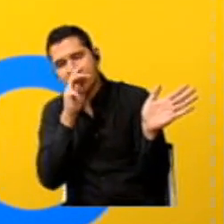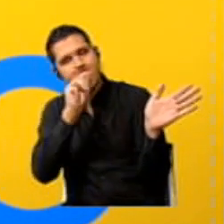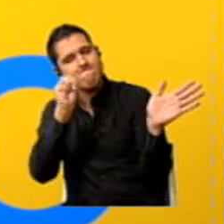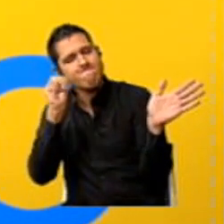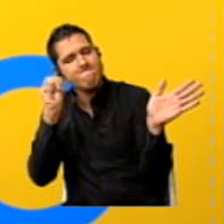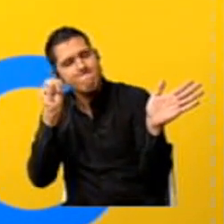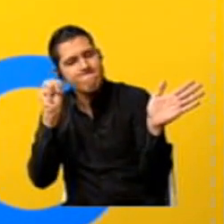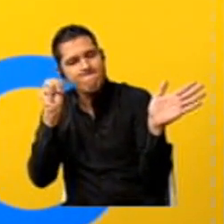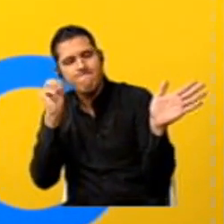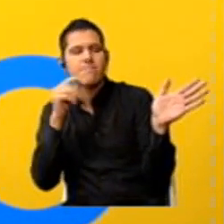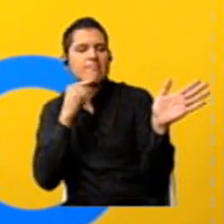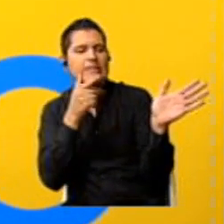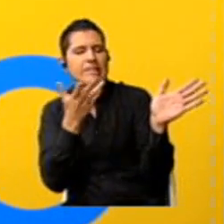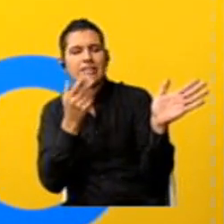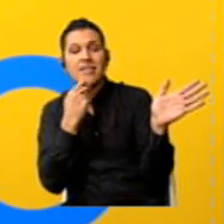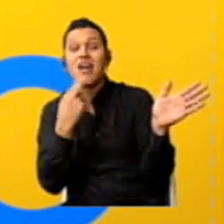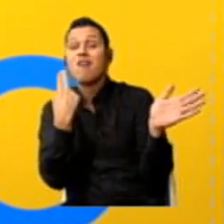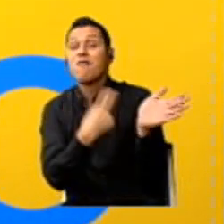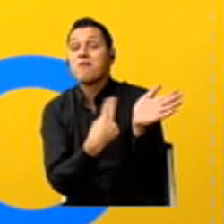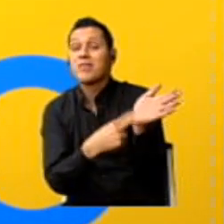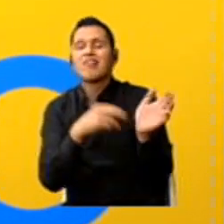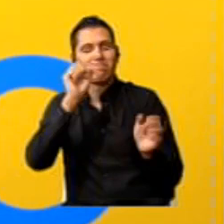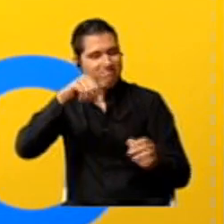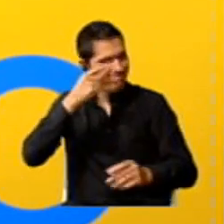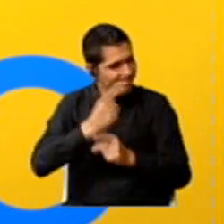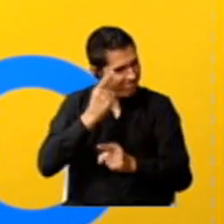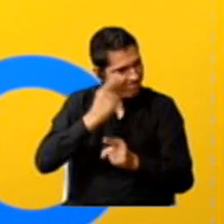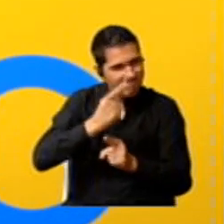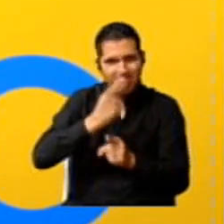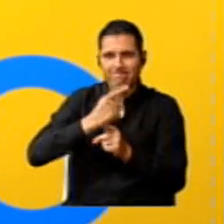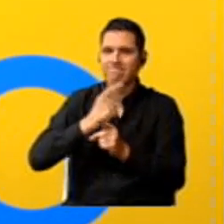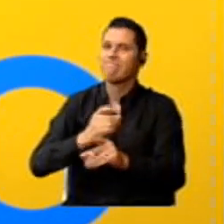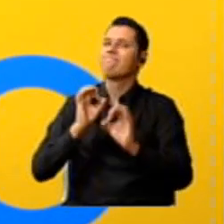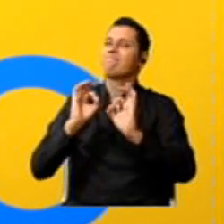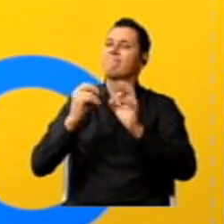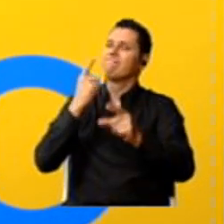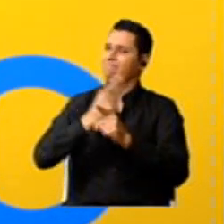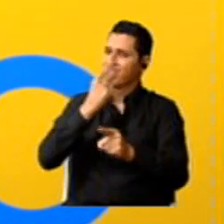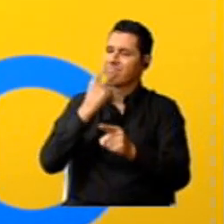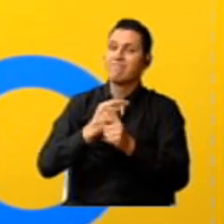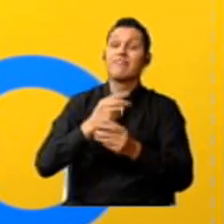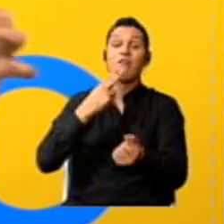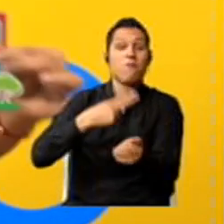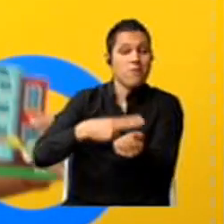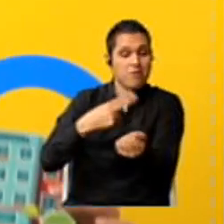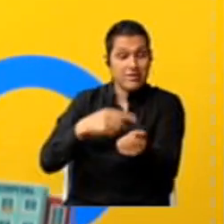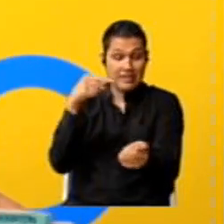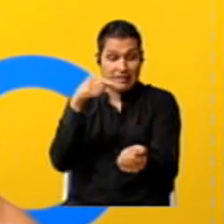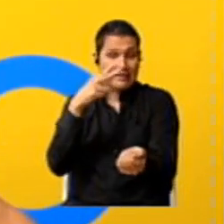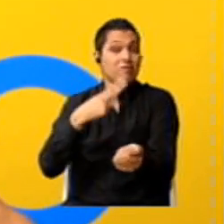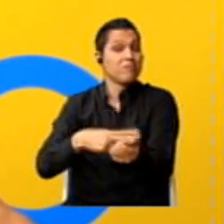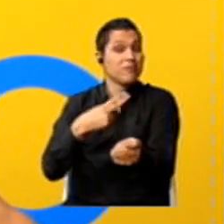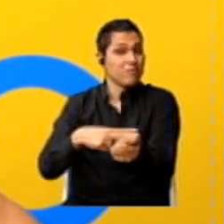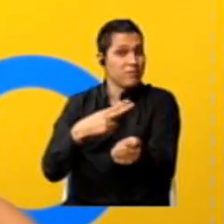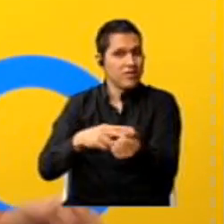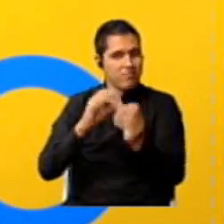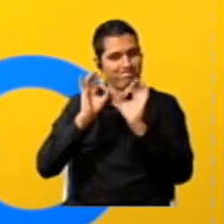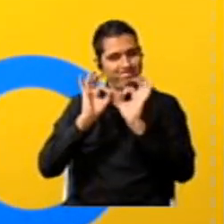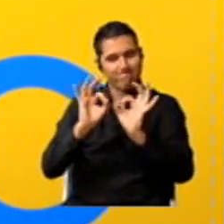the hospital. Excellent, very good. This is the